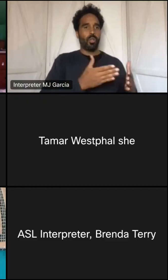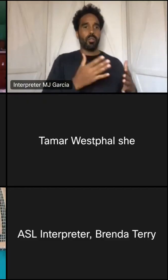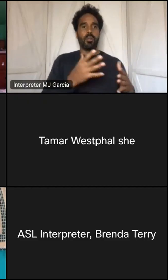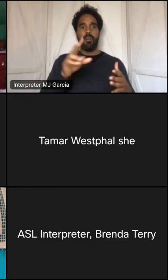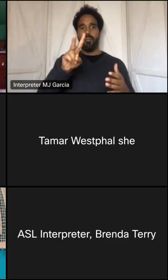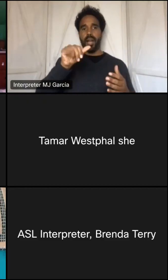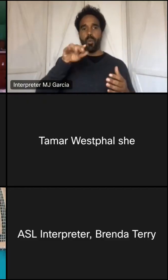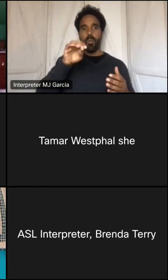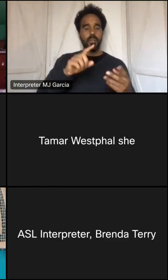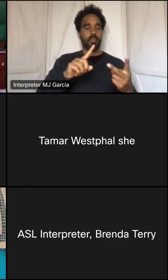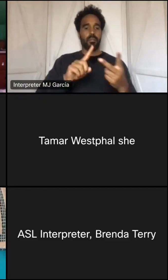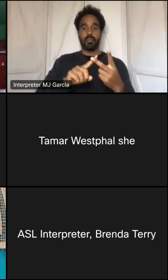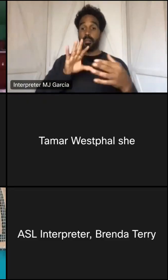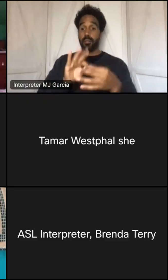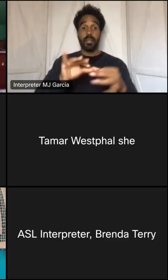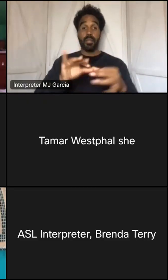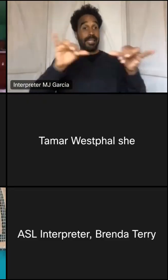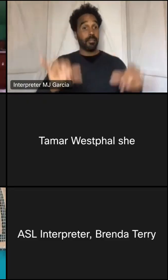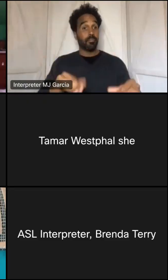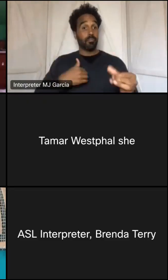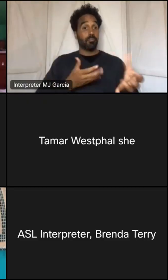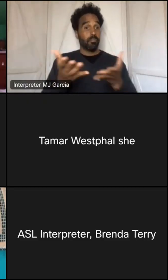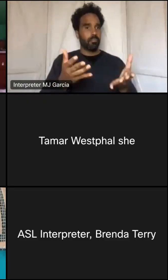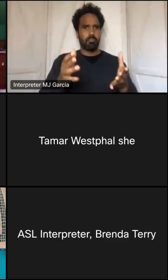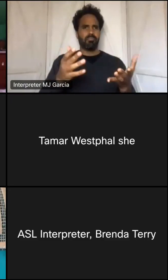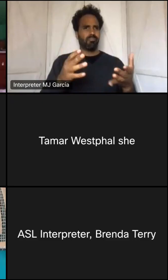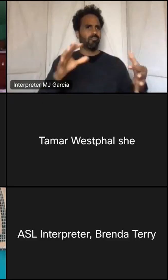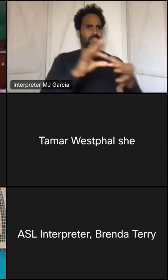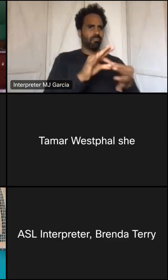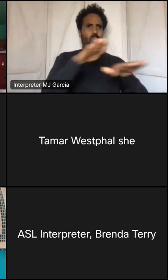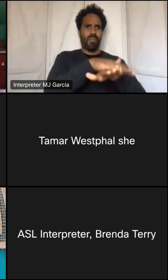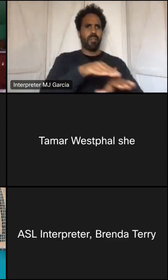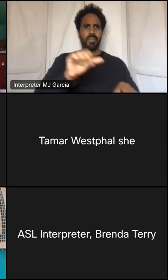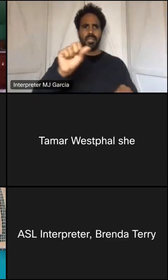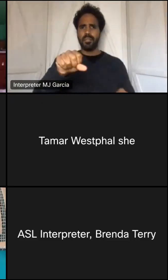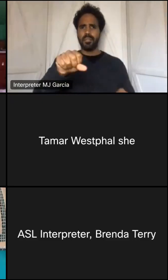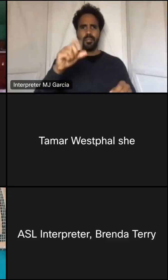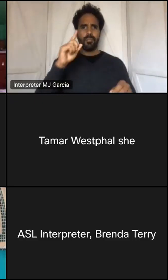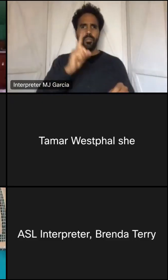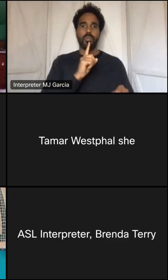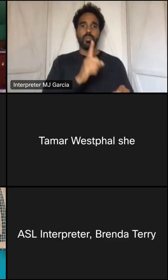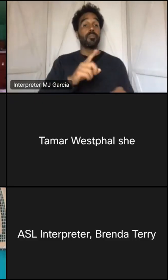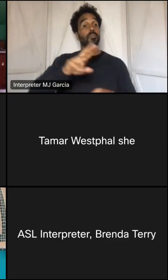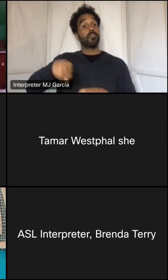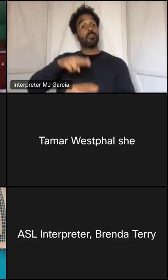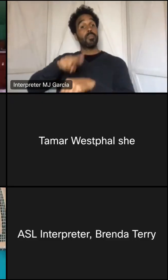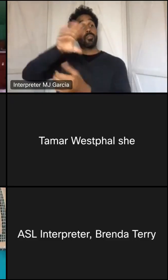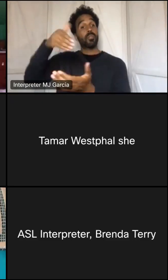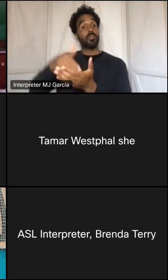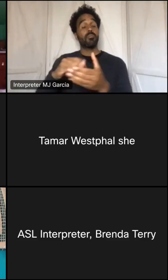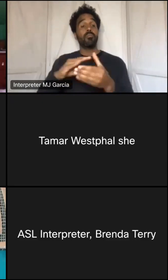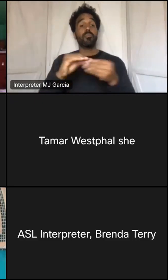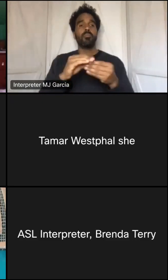engage with. And one of the things we talk about at the National Center is that when we talk about what it means to be trauma